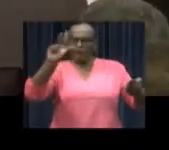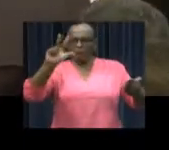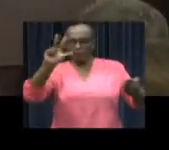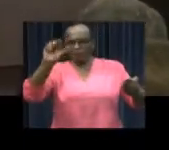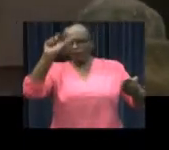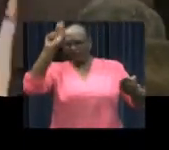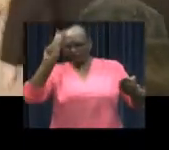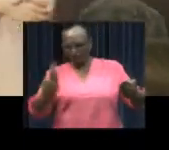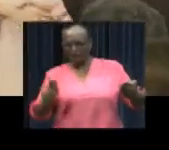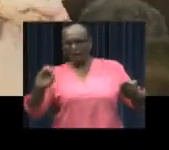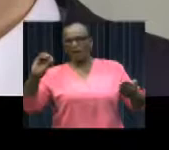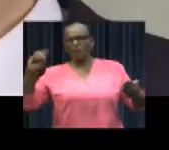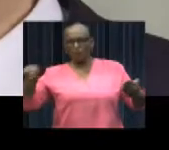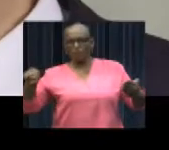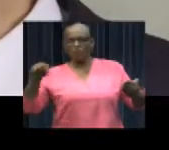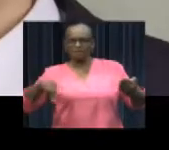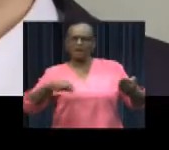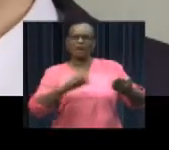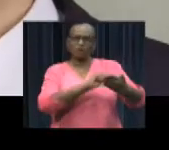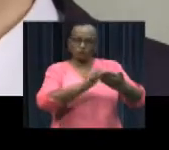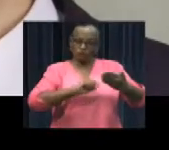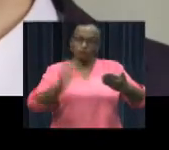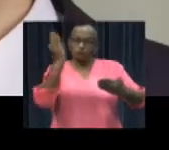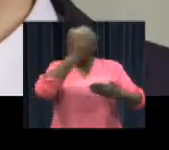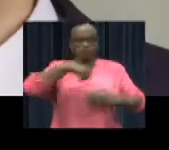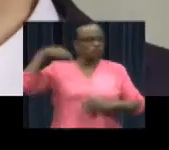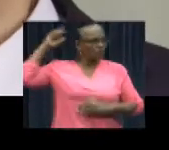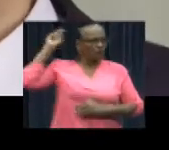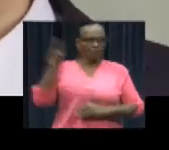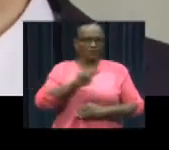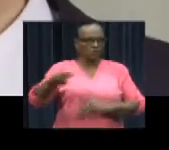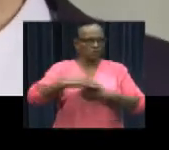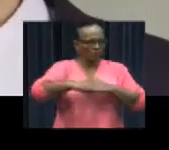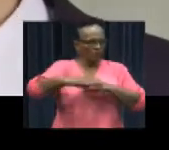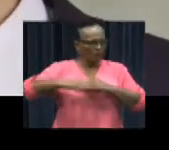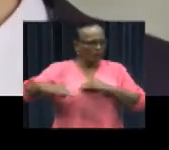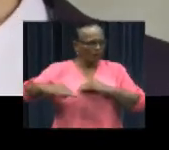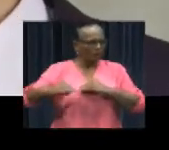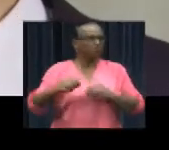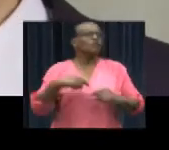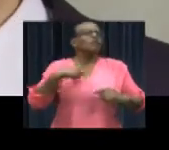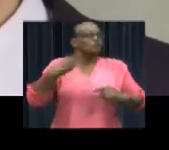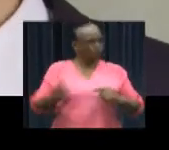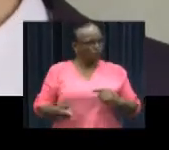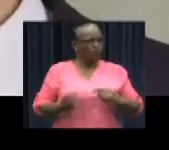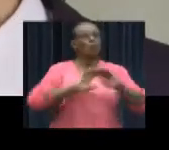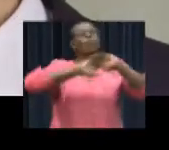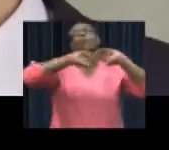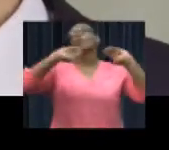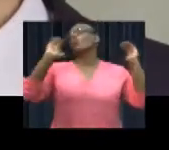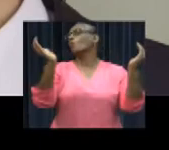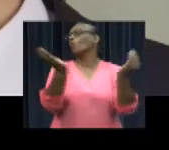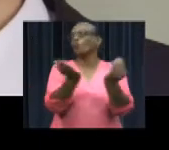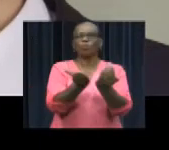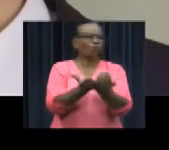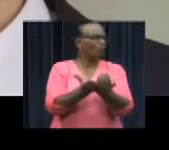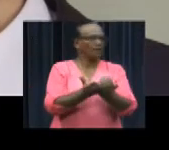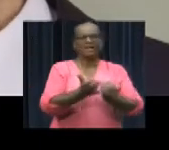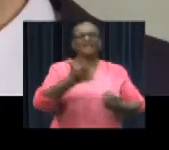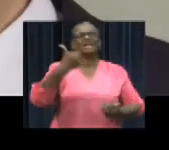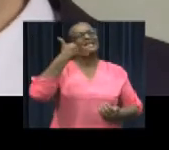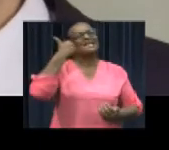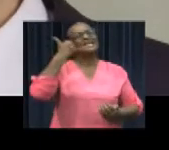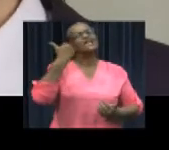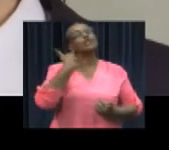latest WHO report on Suriname designated as a risk country for attracting